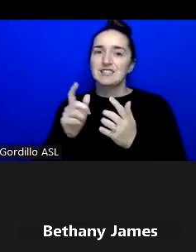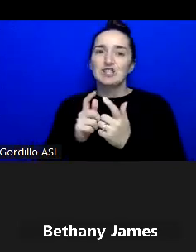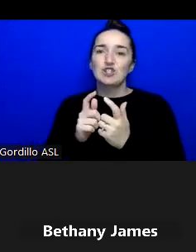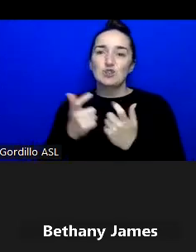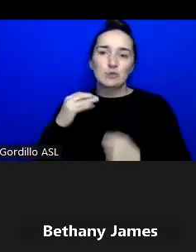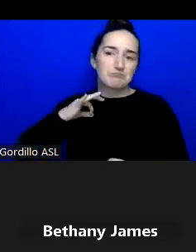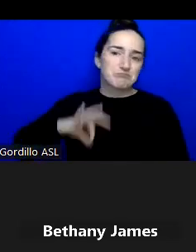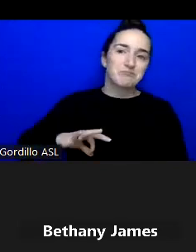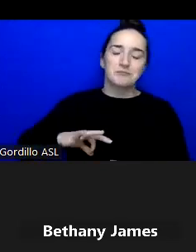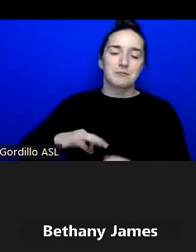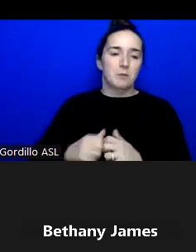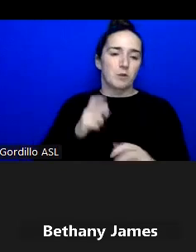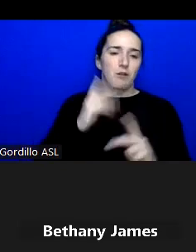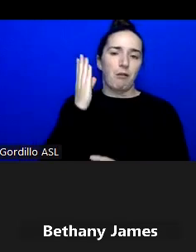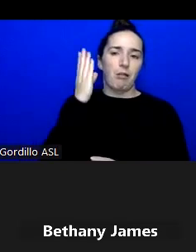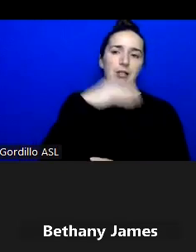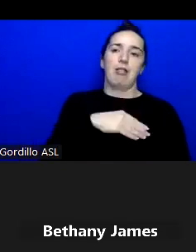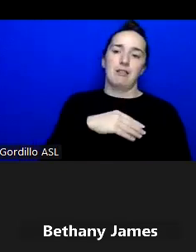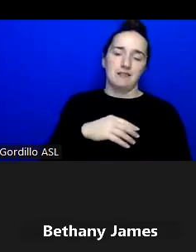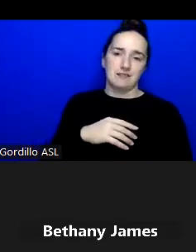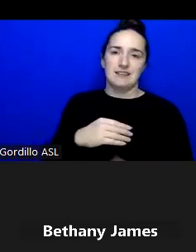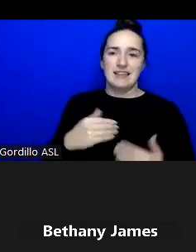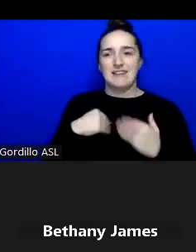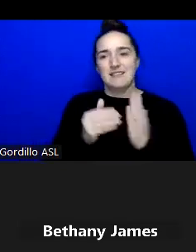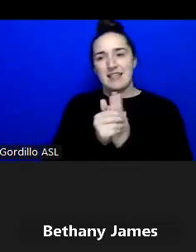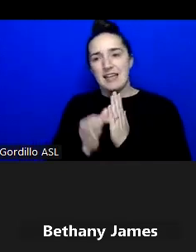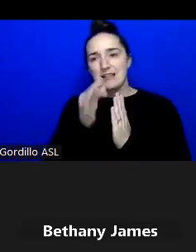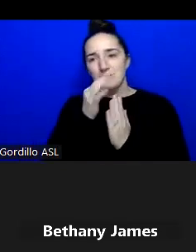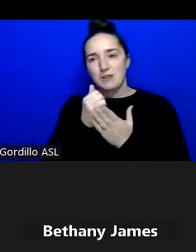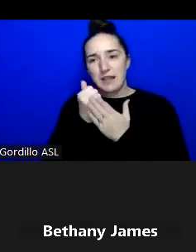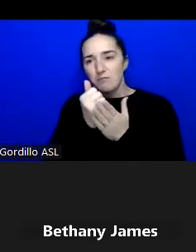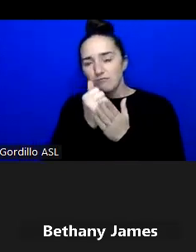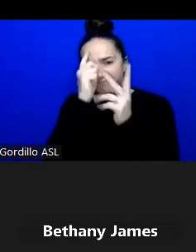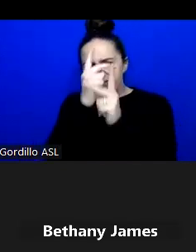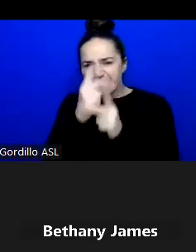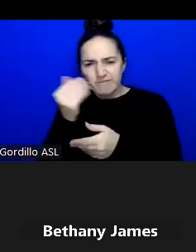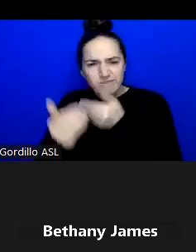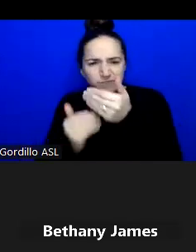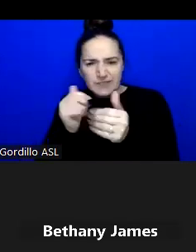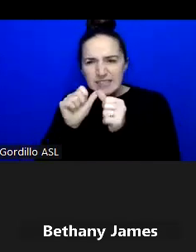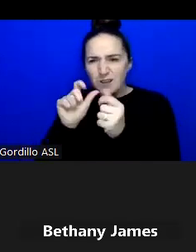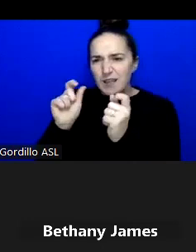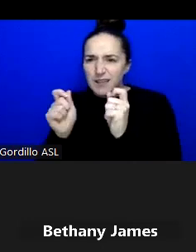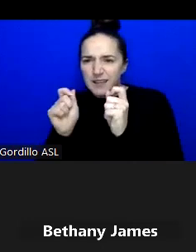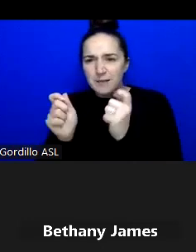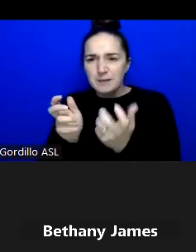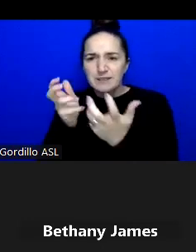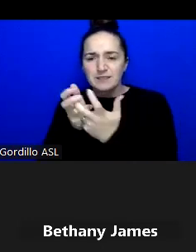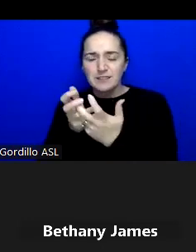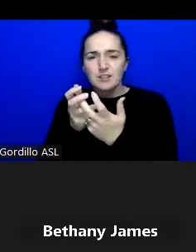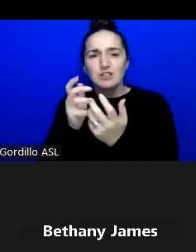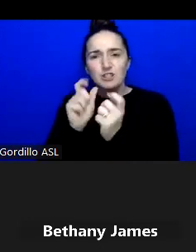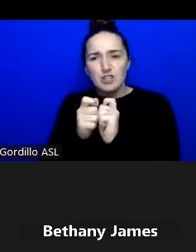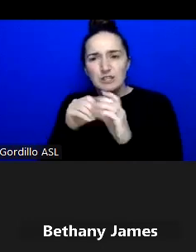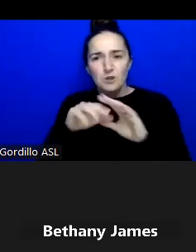expertise to be able to help you navigate that process and continue to accommodate changes in your life and your